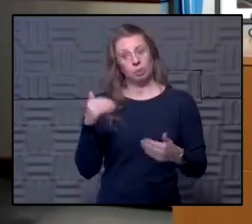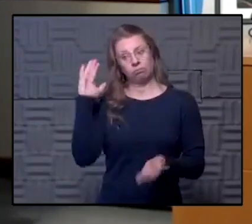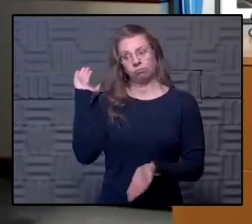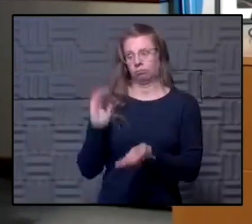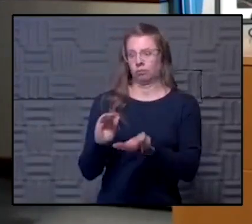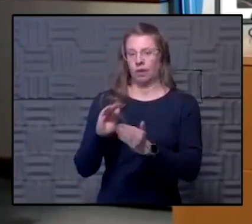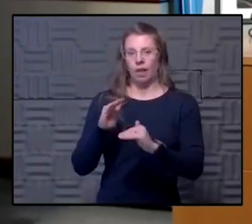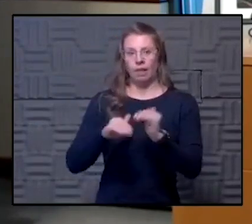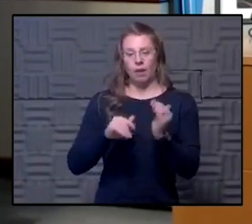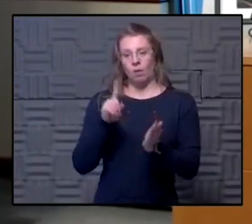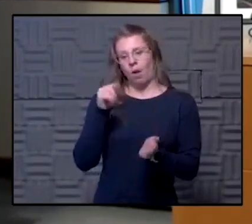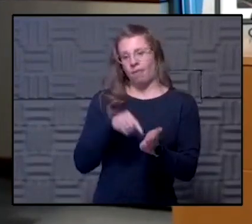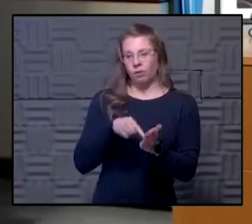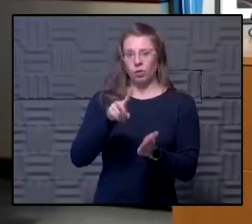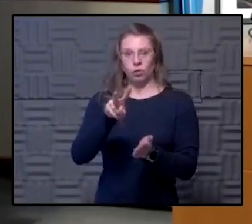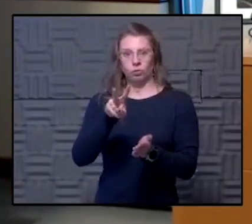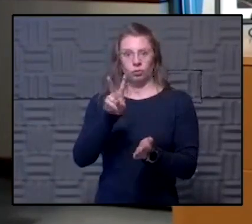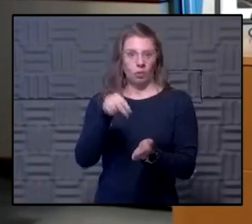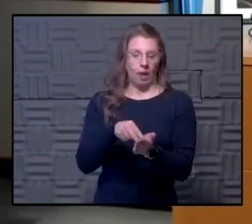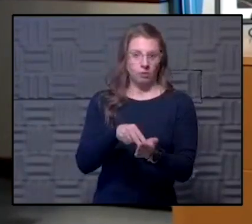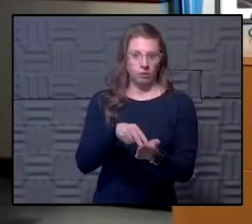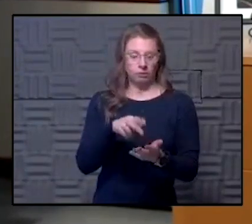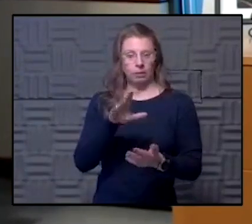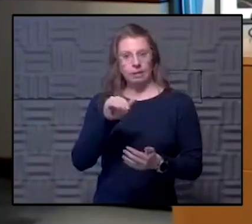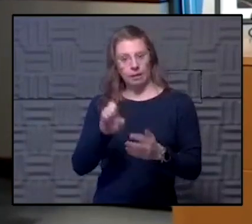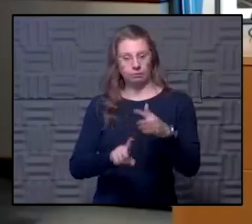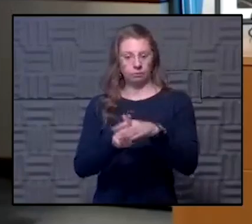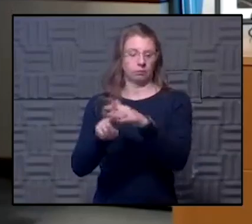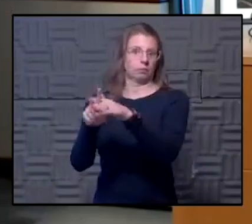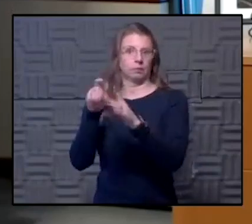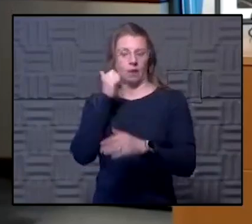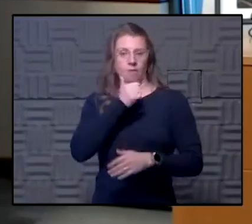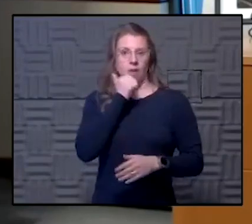than the 1,000 to 2,000 cases a day. That brings our total to